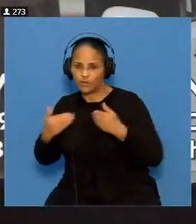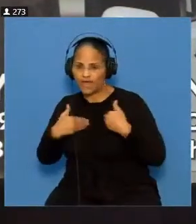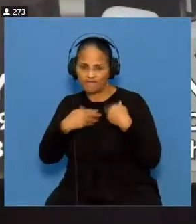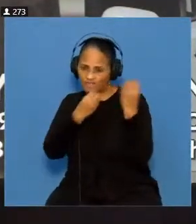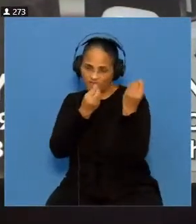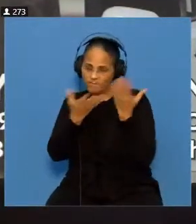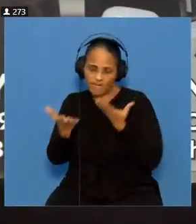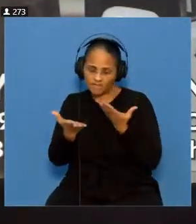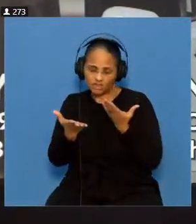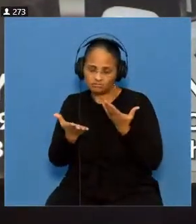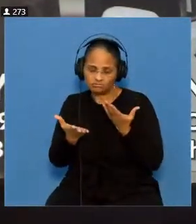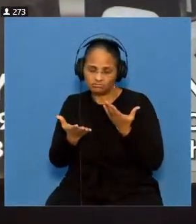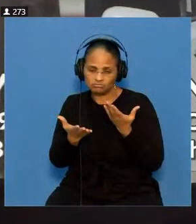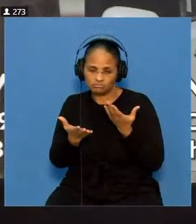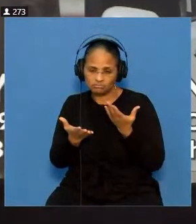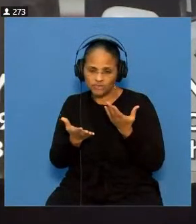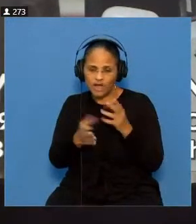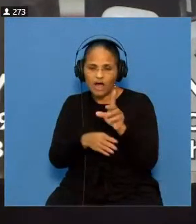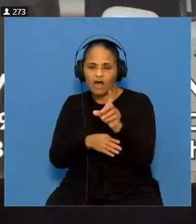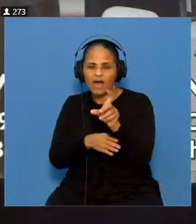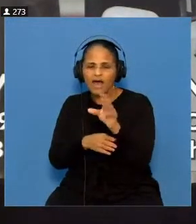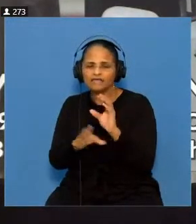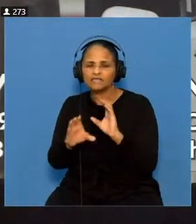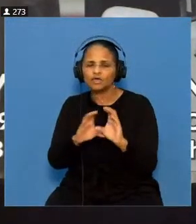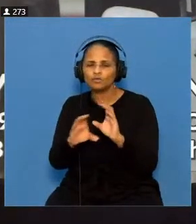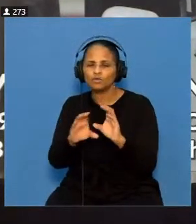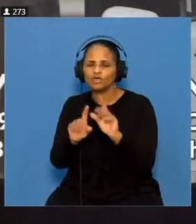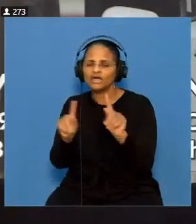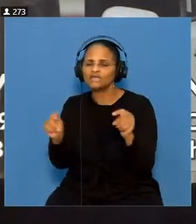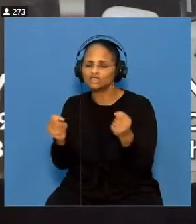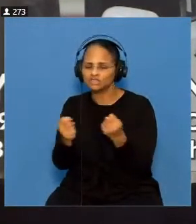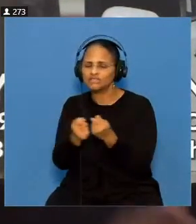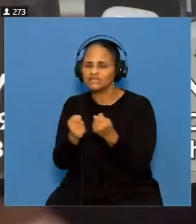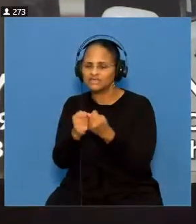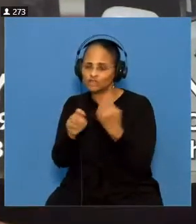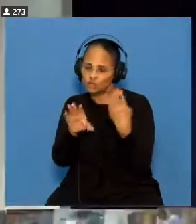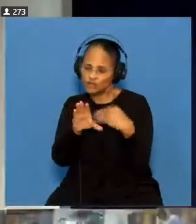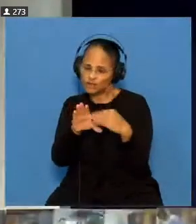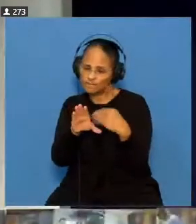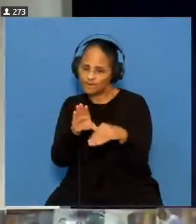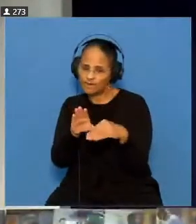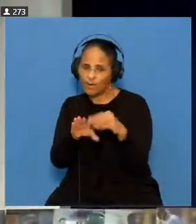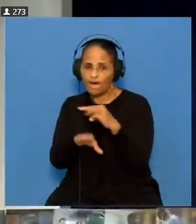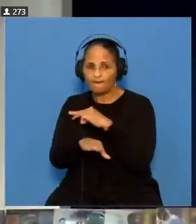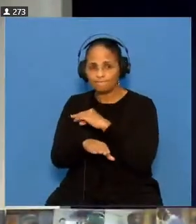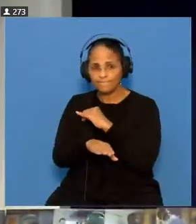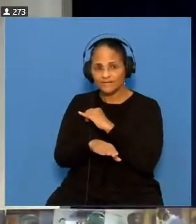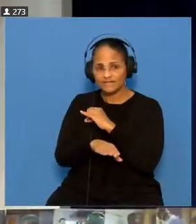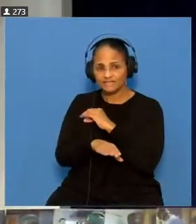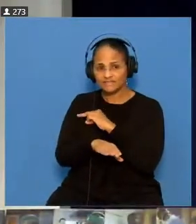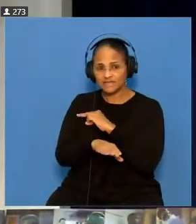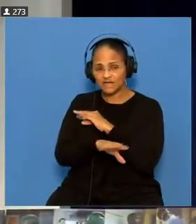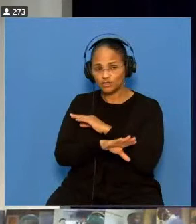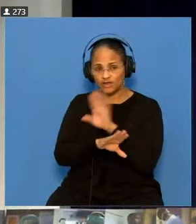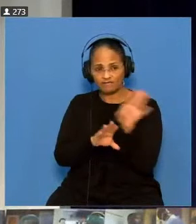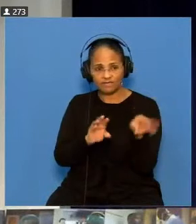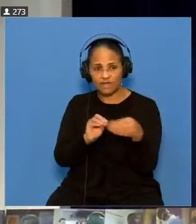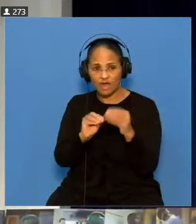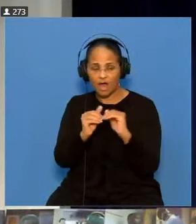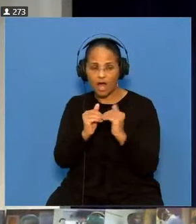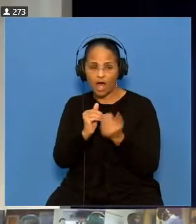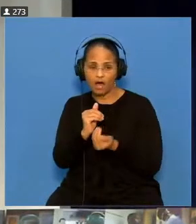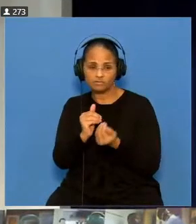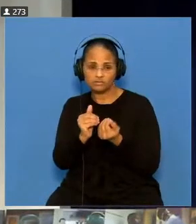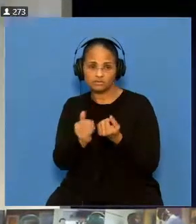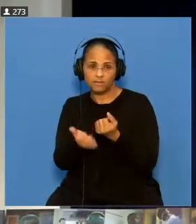ask the communications team to get that and to email it to you. Minister, I don't know if you have anything to add on how it's been helping